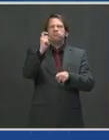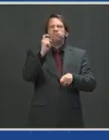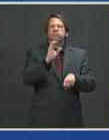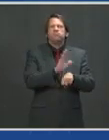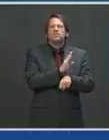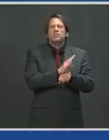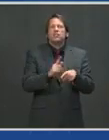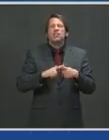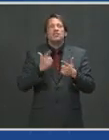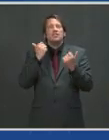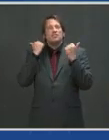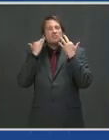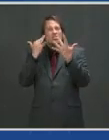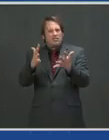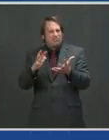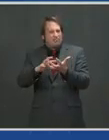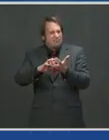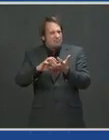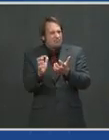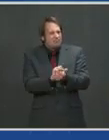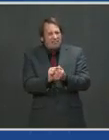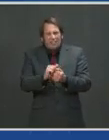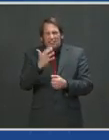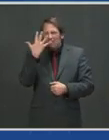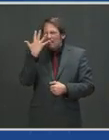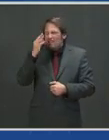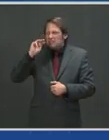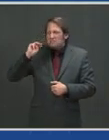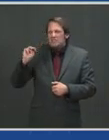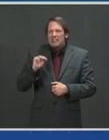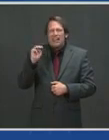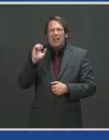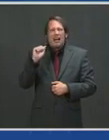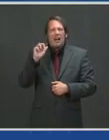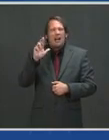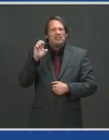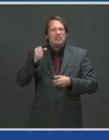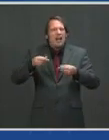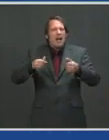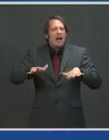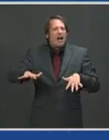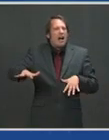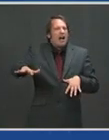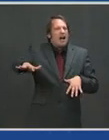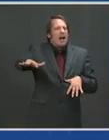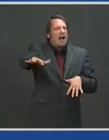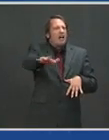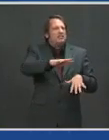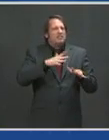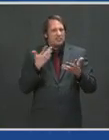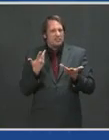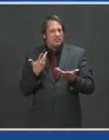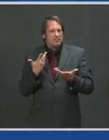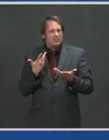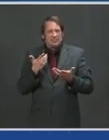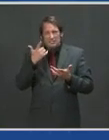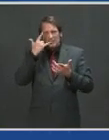year, an area roughly the size of the entire state of New Jersey. more fires than